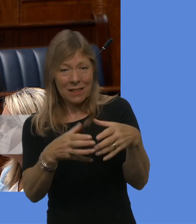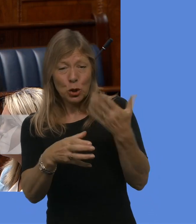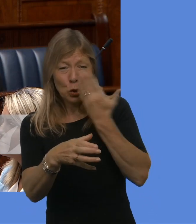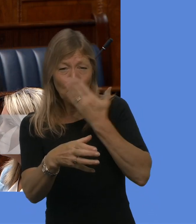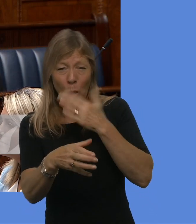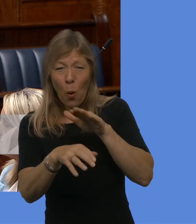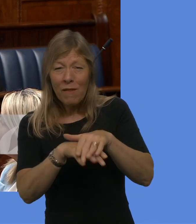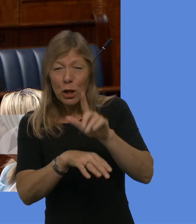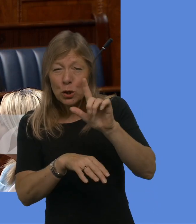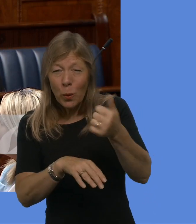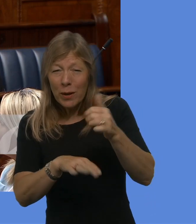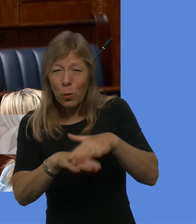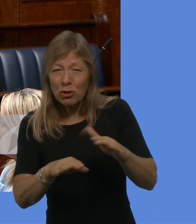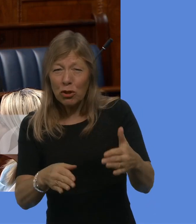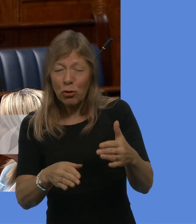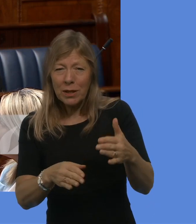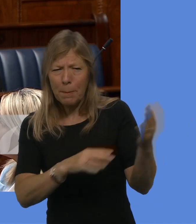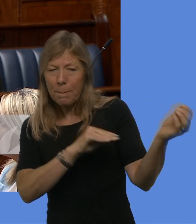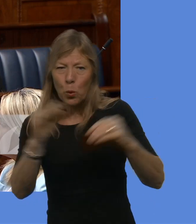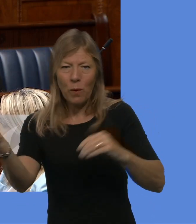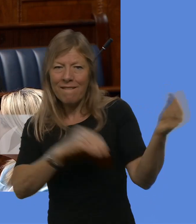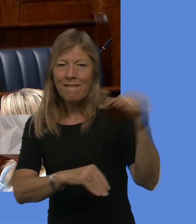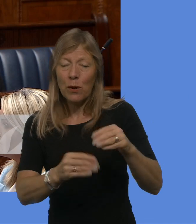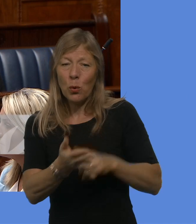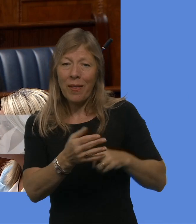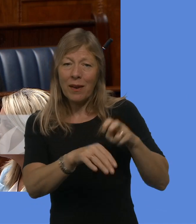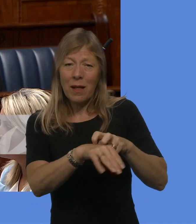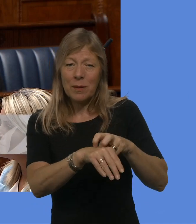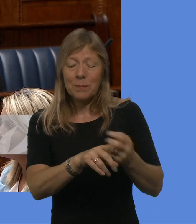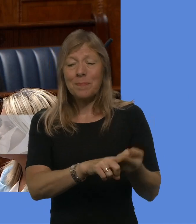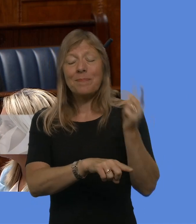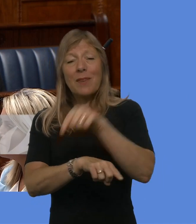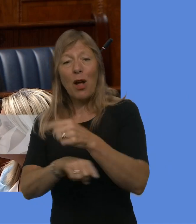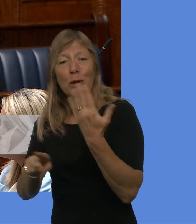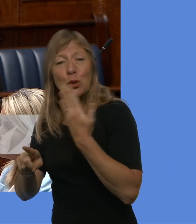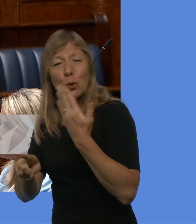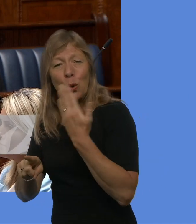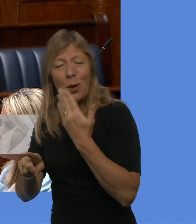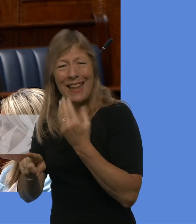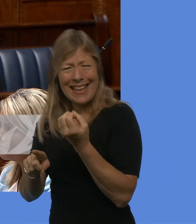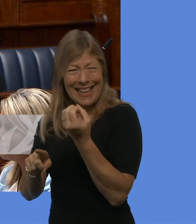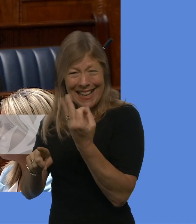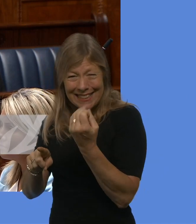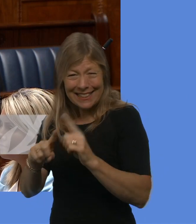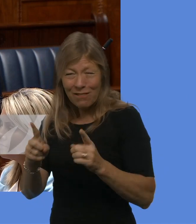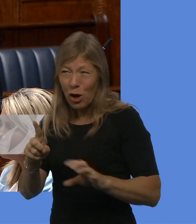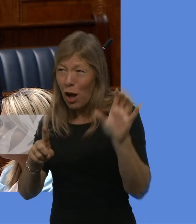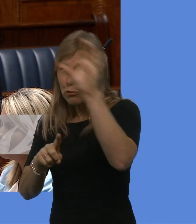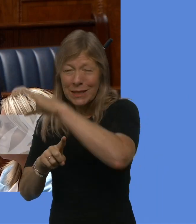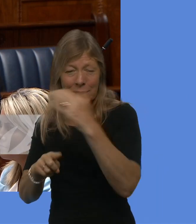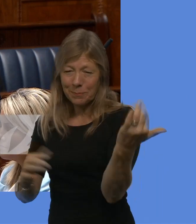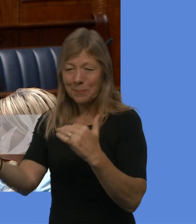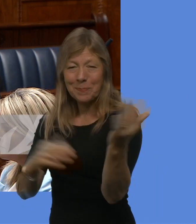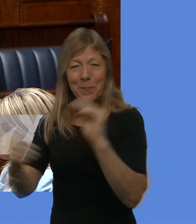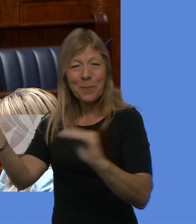another school where there were 18 different nationalities, all within the control sector, integrated, diverse, but it doesn't have it in their